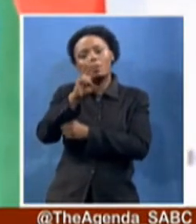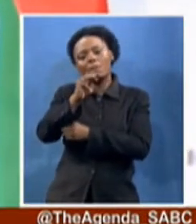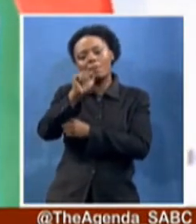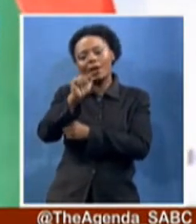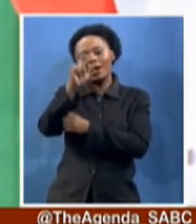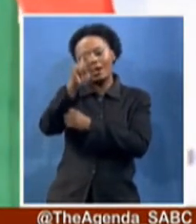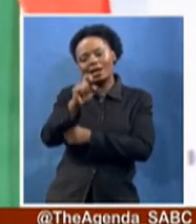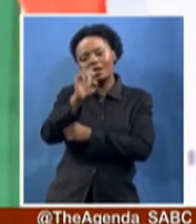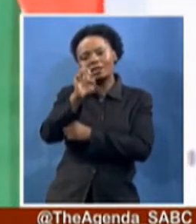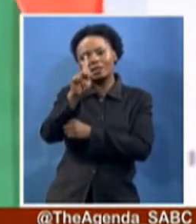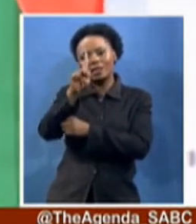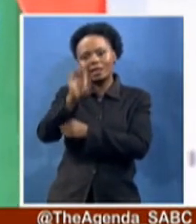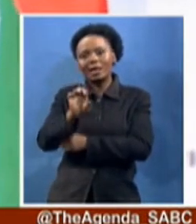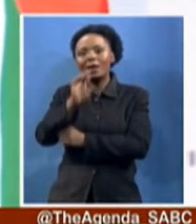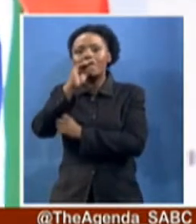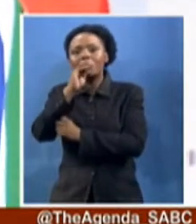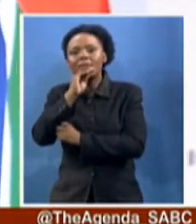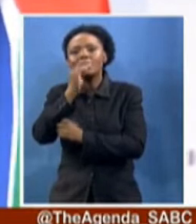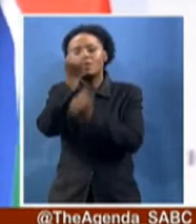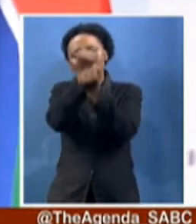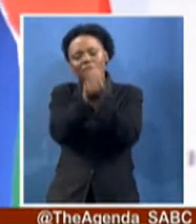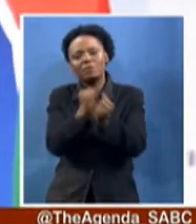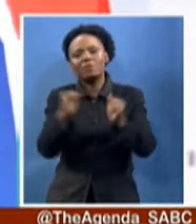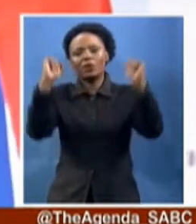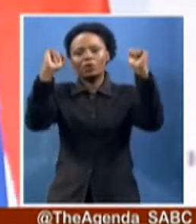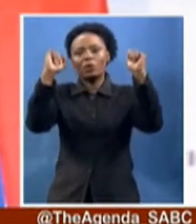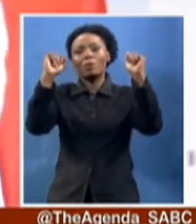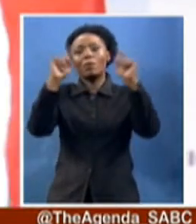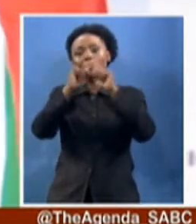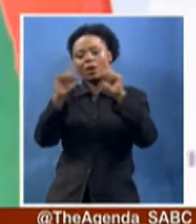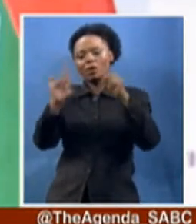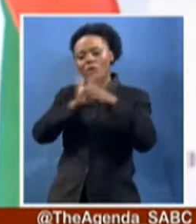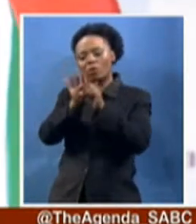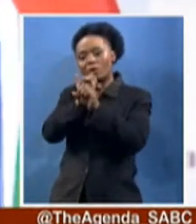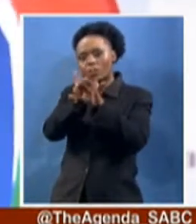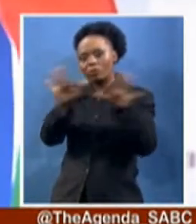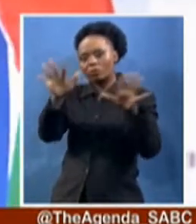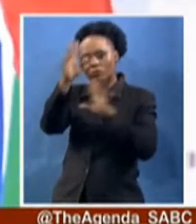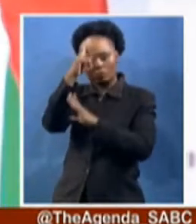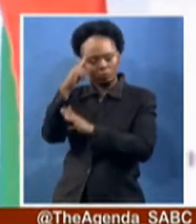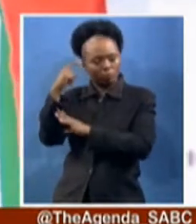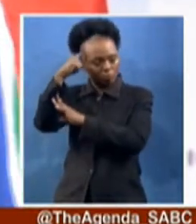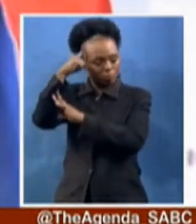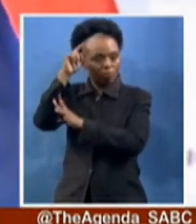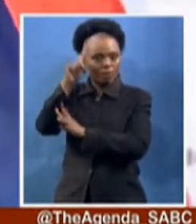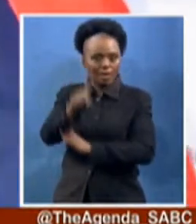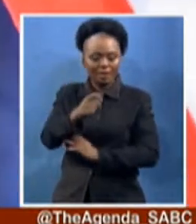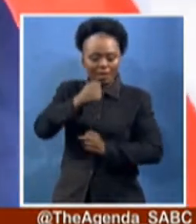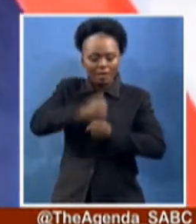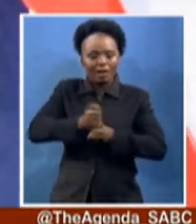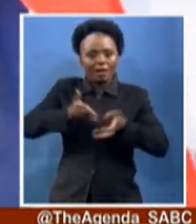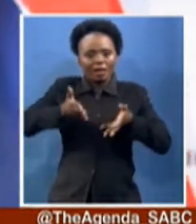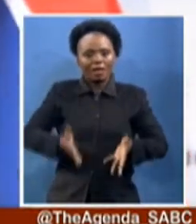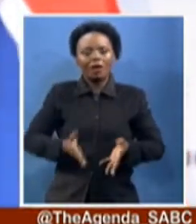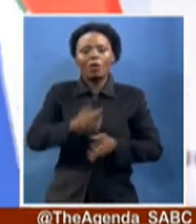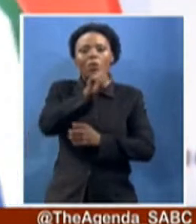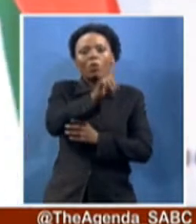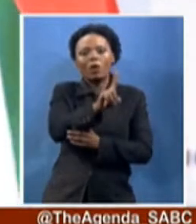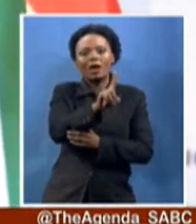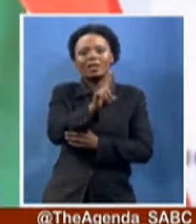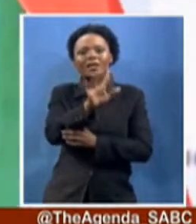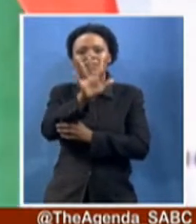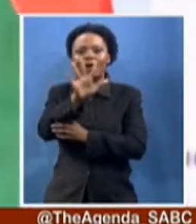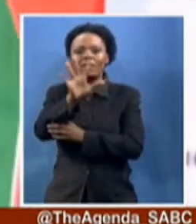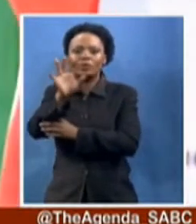under COVID-19. This year marks 150 years of the birth